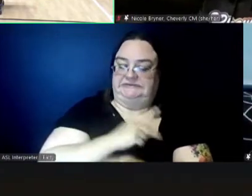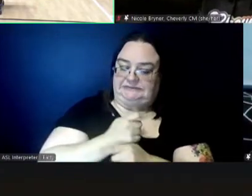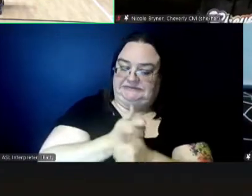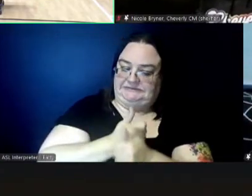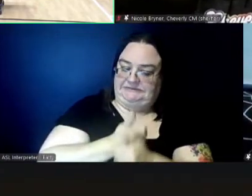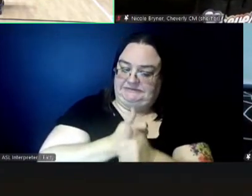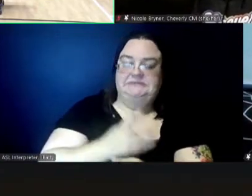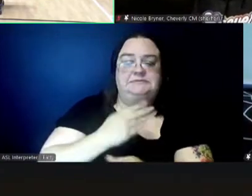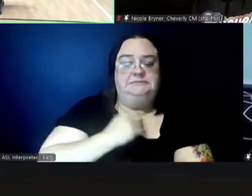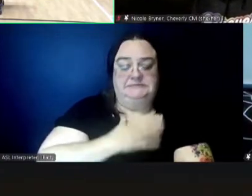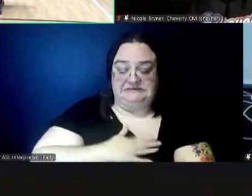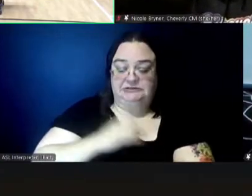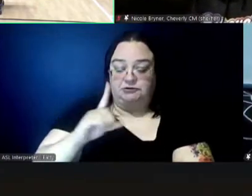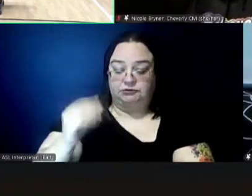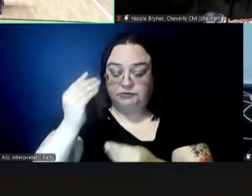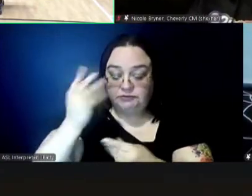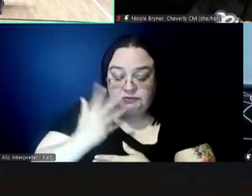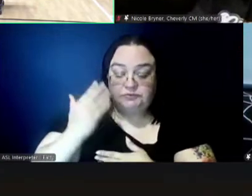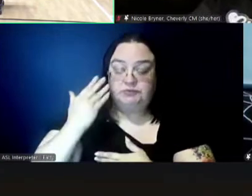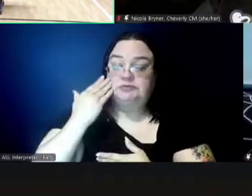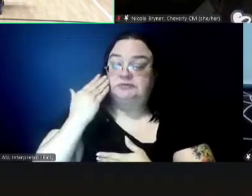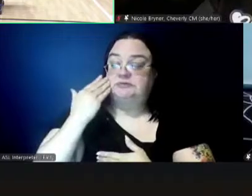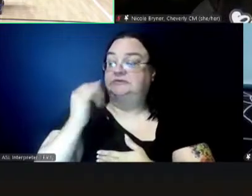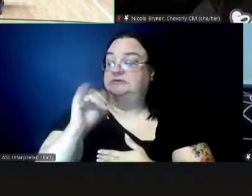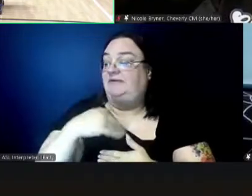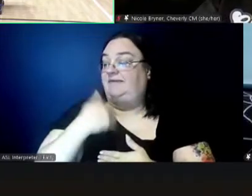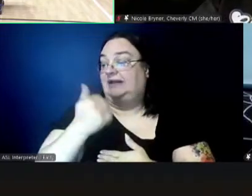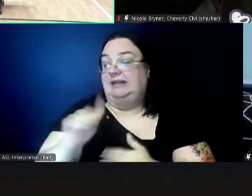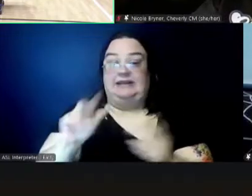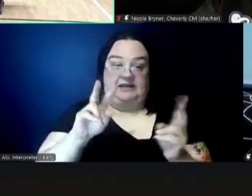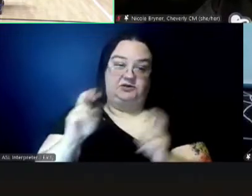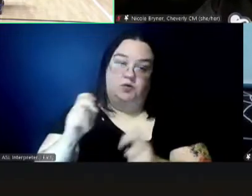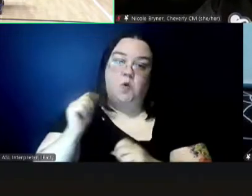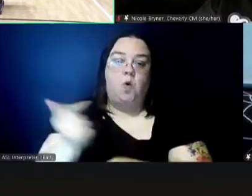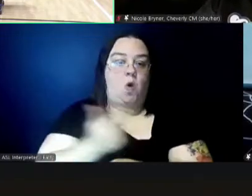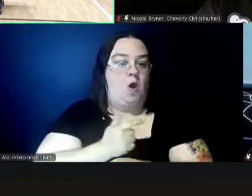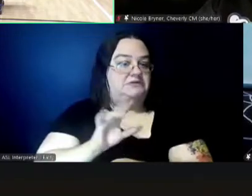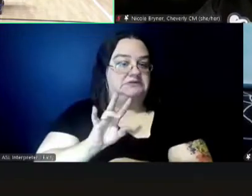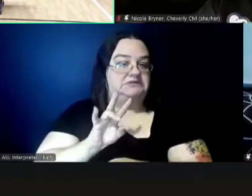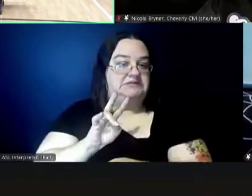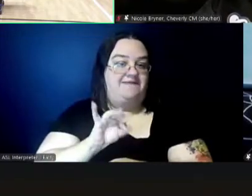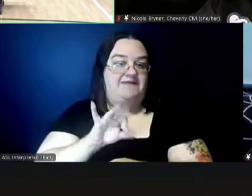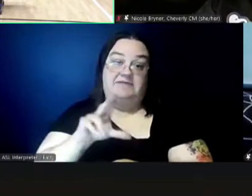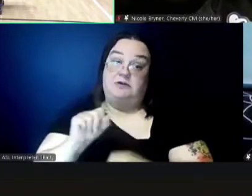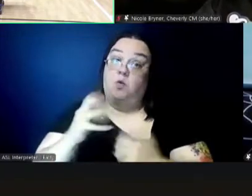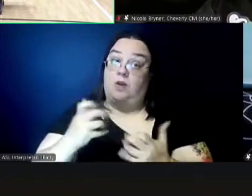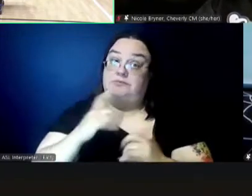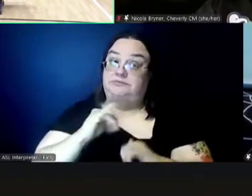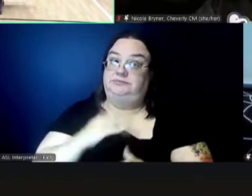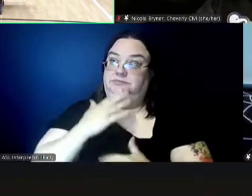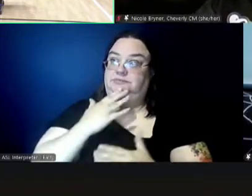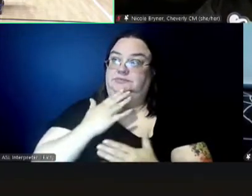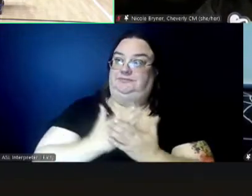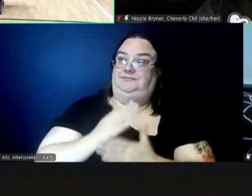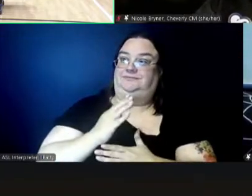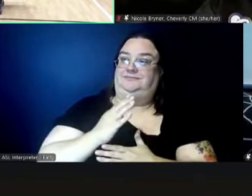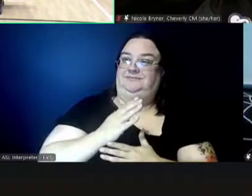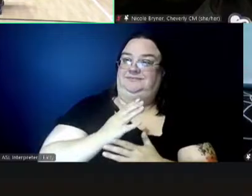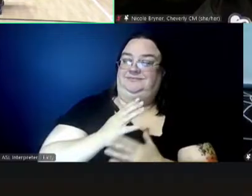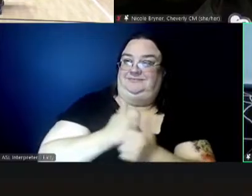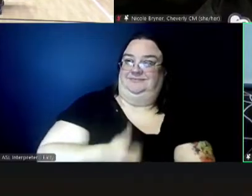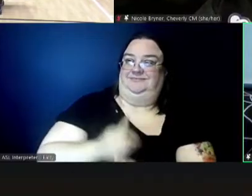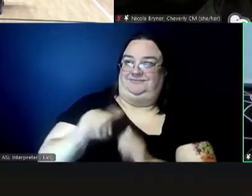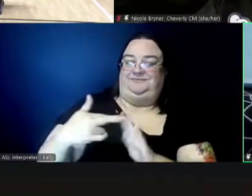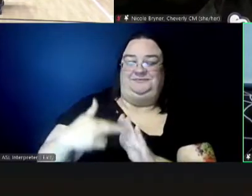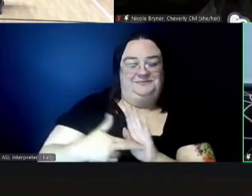there's any issues, as we all 7 of us want to remain on the good side of those rules. Any